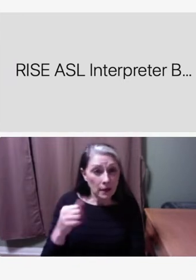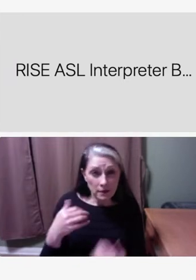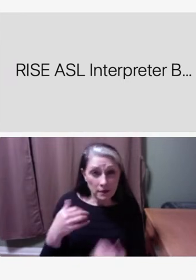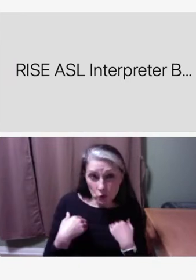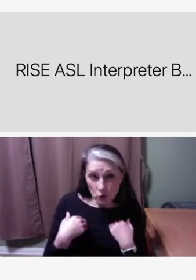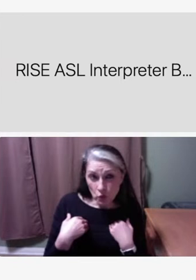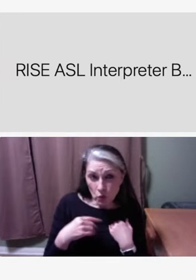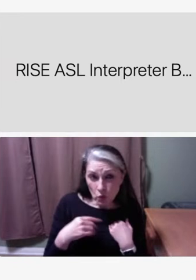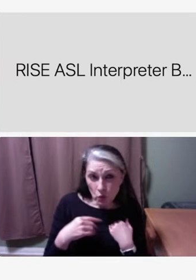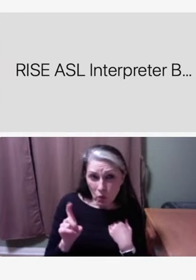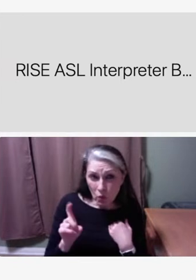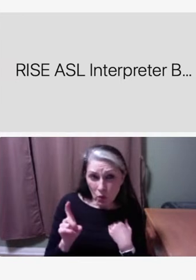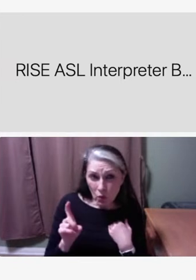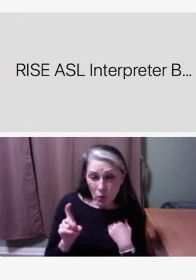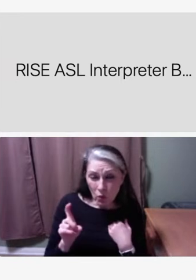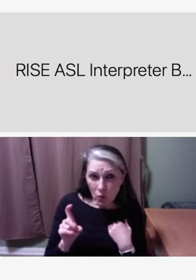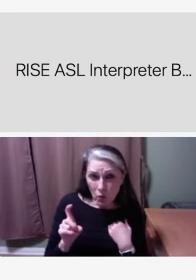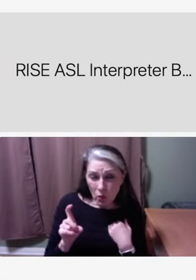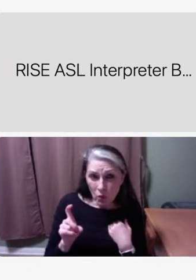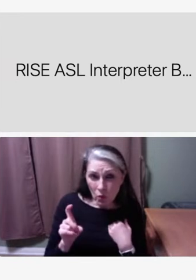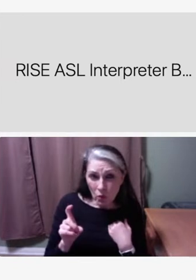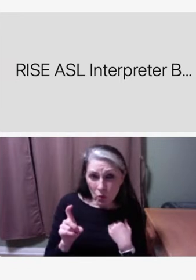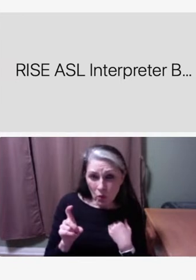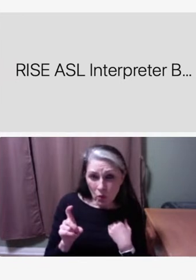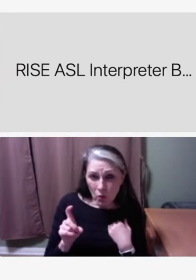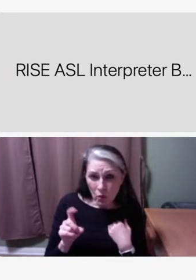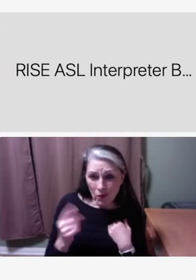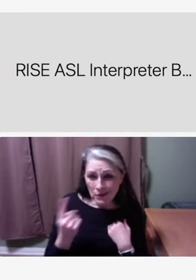Ms. Sandoval came at 5:36. Okay, thank you.